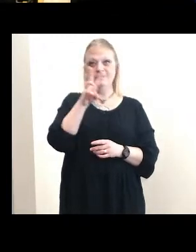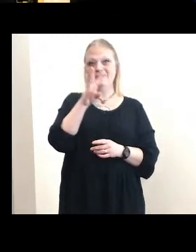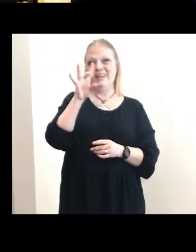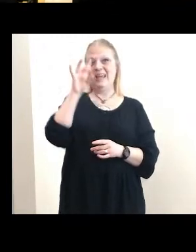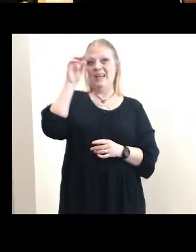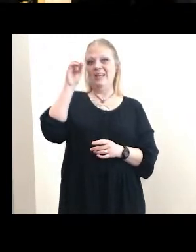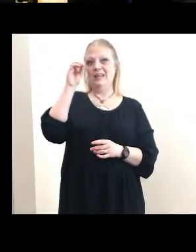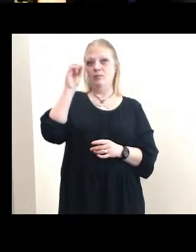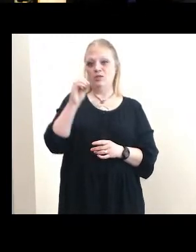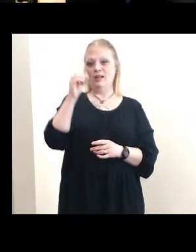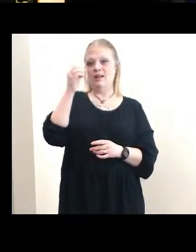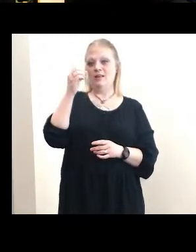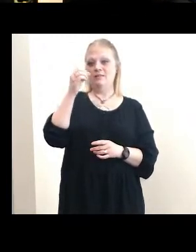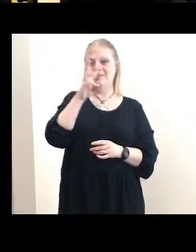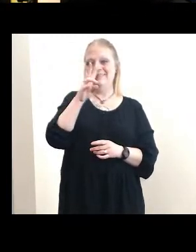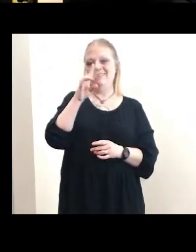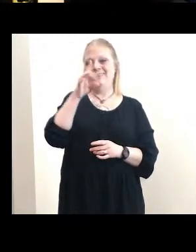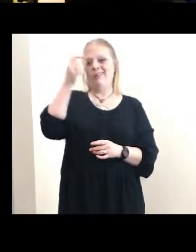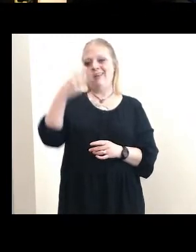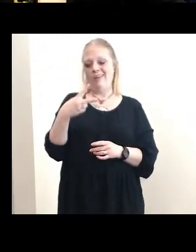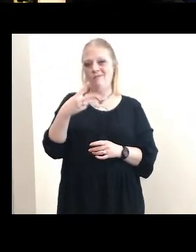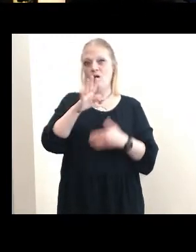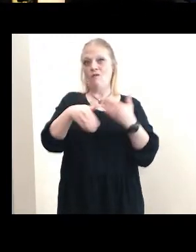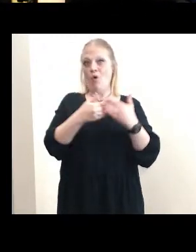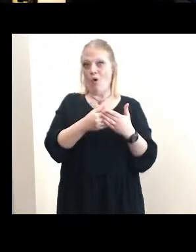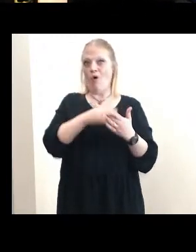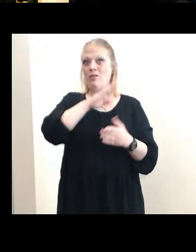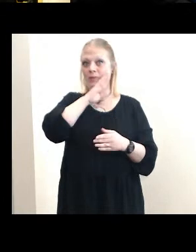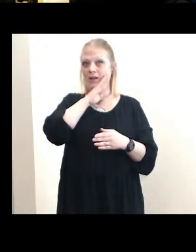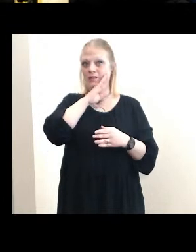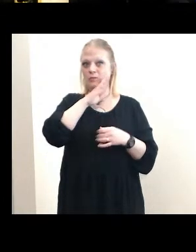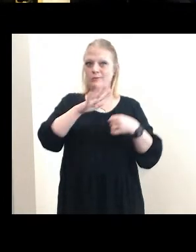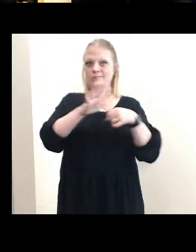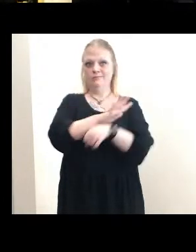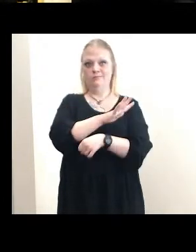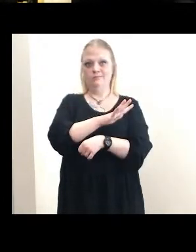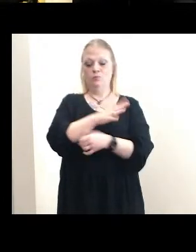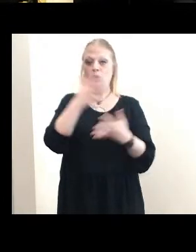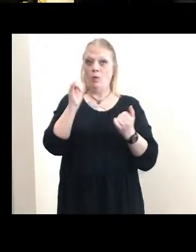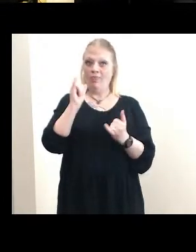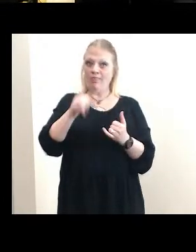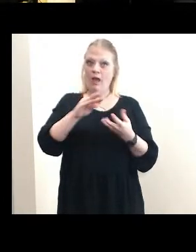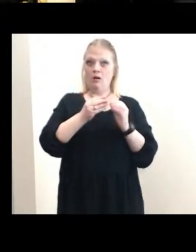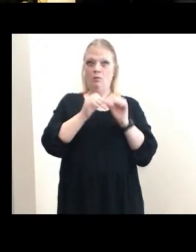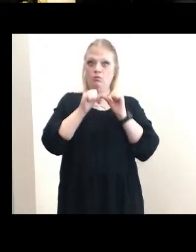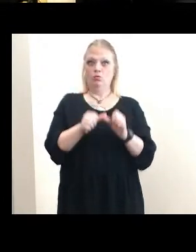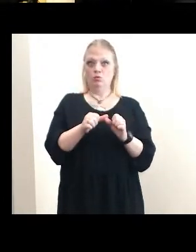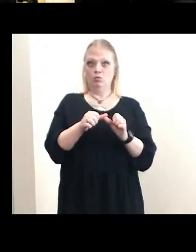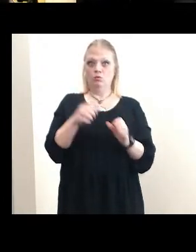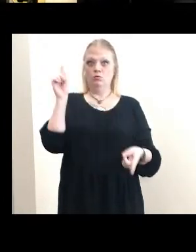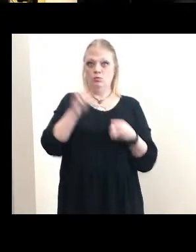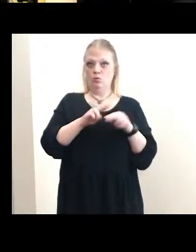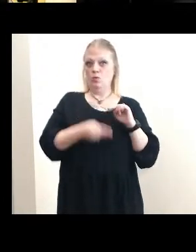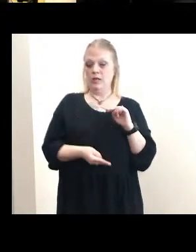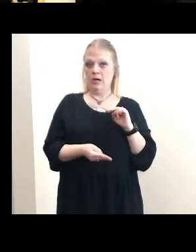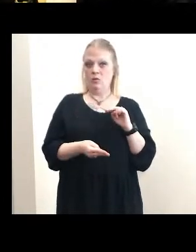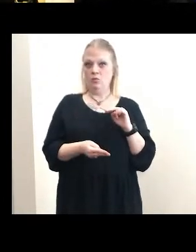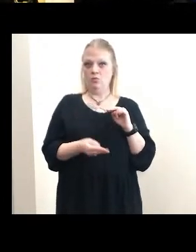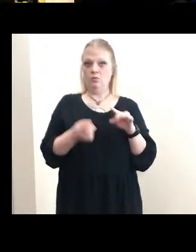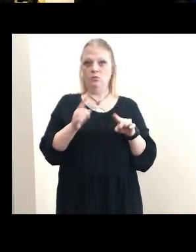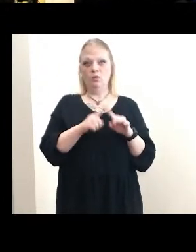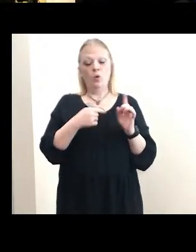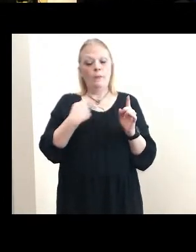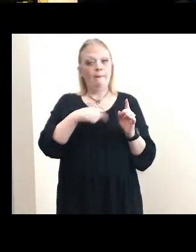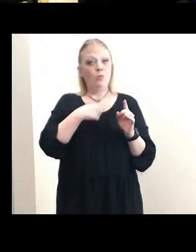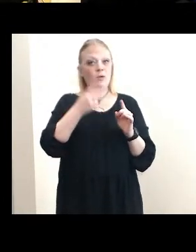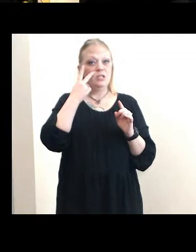68.5% of all beds in Erie County are occupied. We want to see that number continue to decrease. We actually have, for a while there, saw an increase